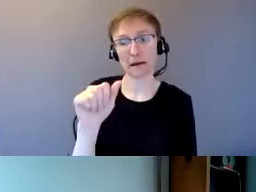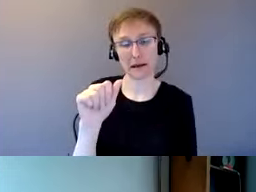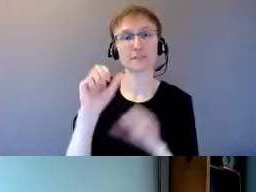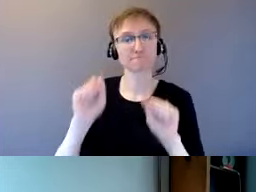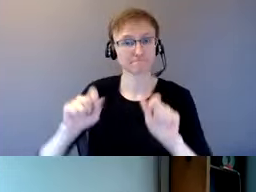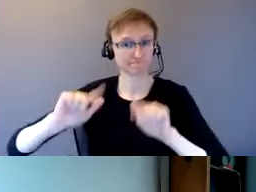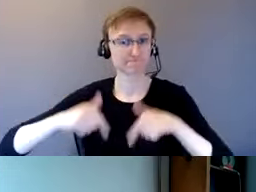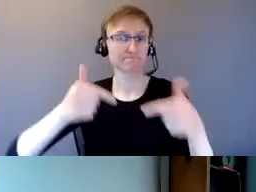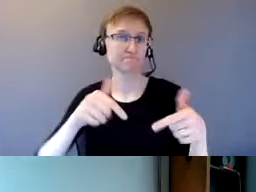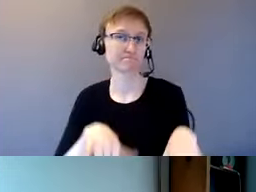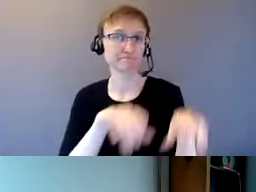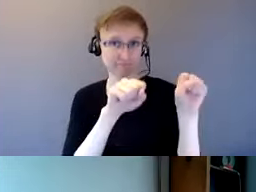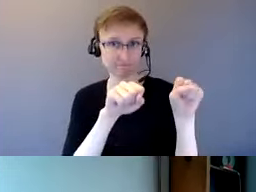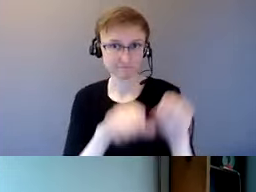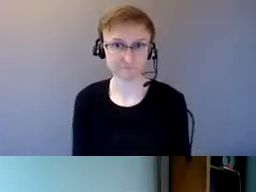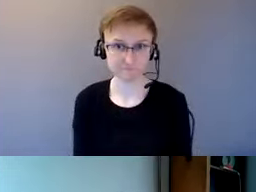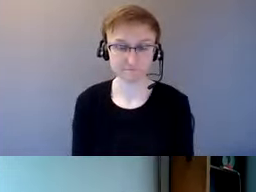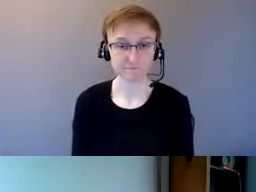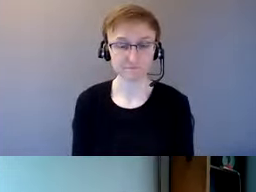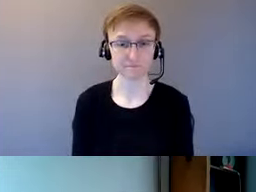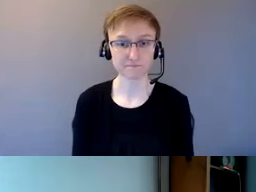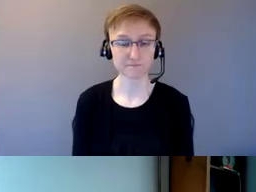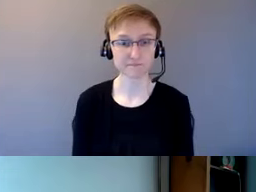now act on their behalf.